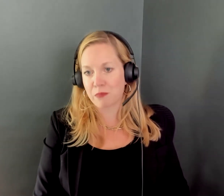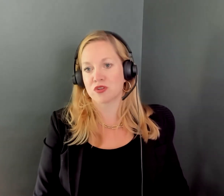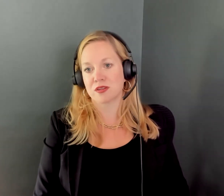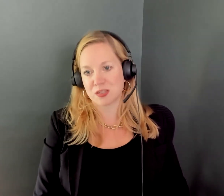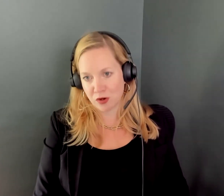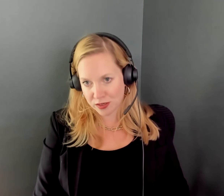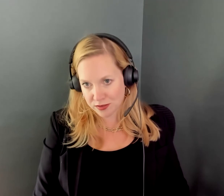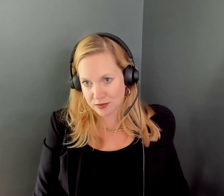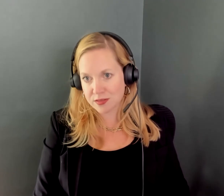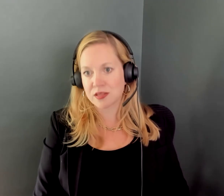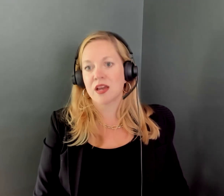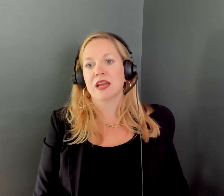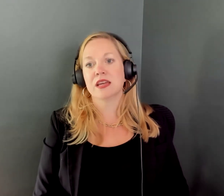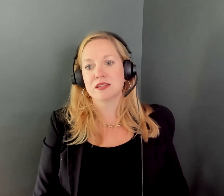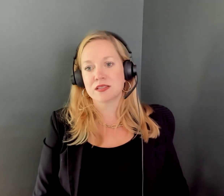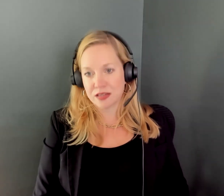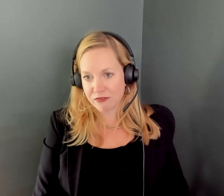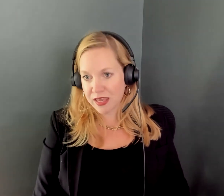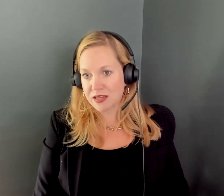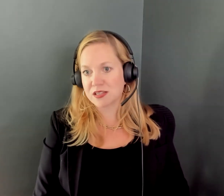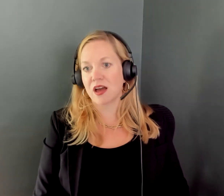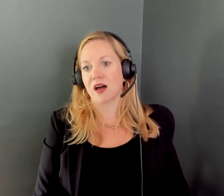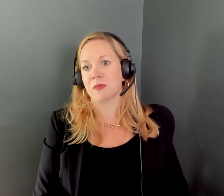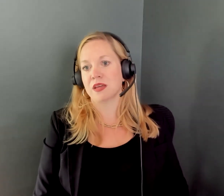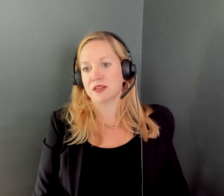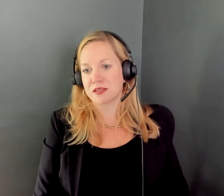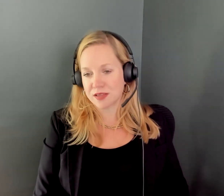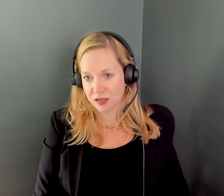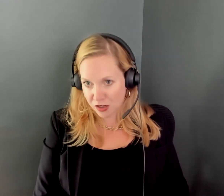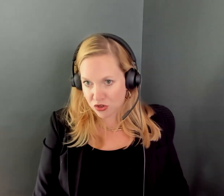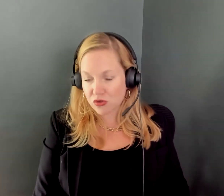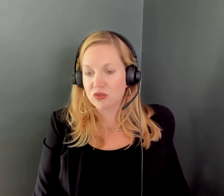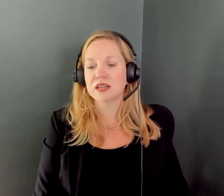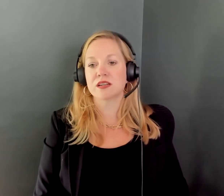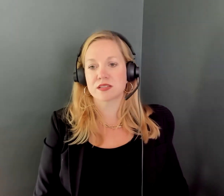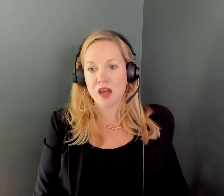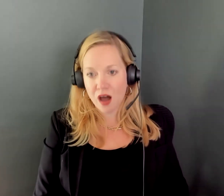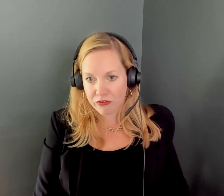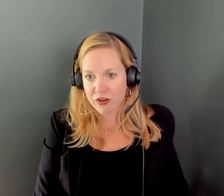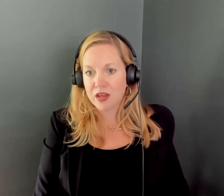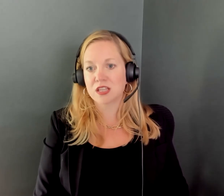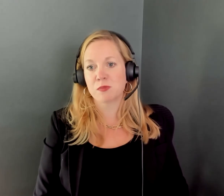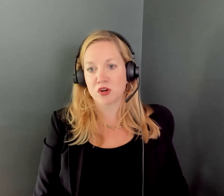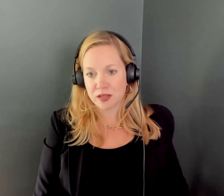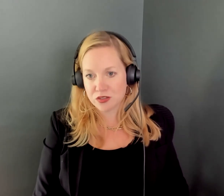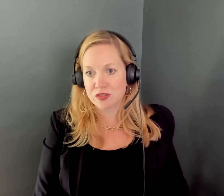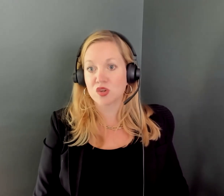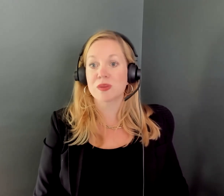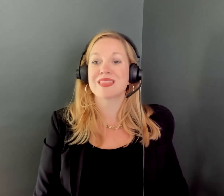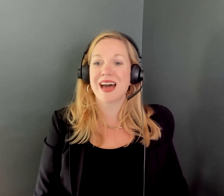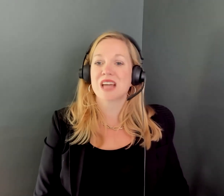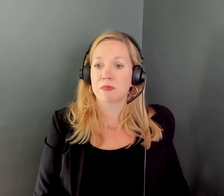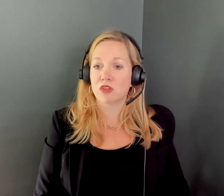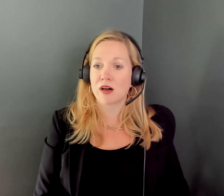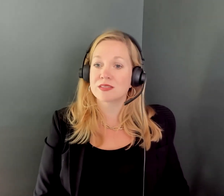that that person experiences. It is significant, it is psychological, and it is a tough experience to deal